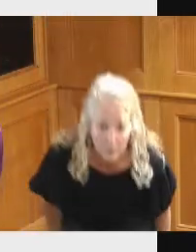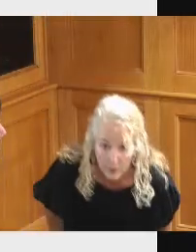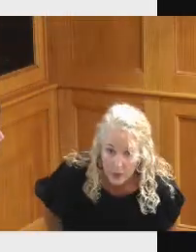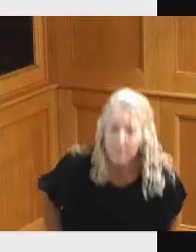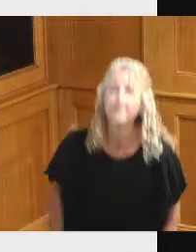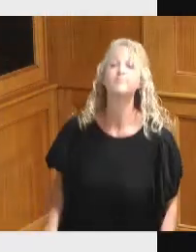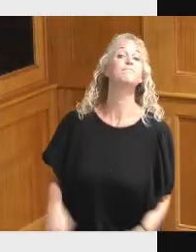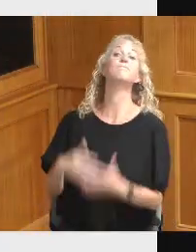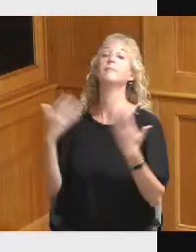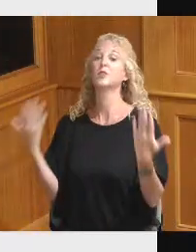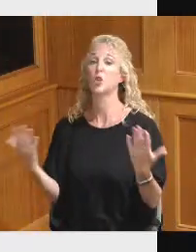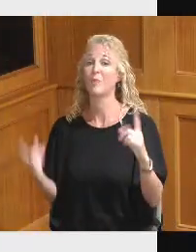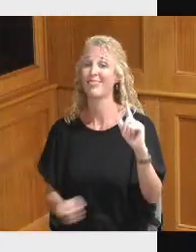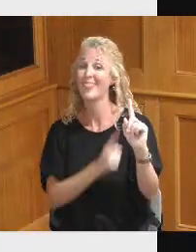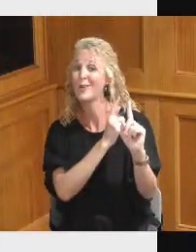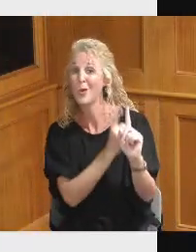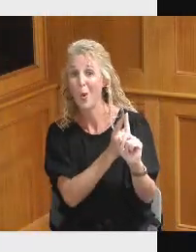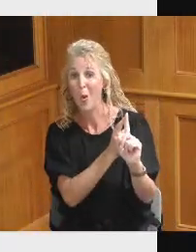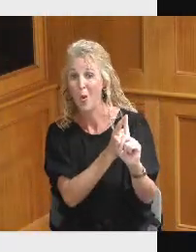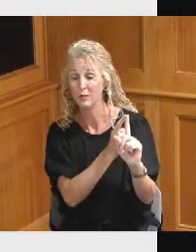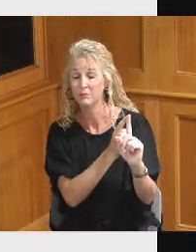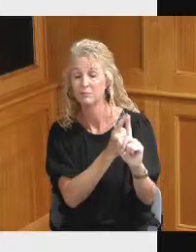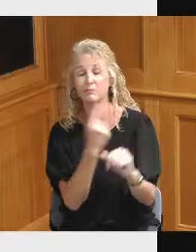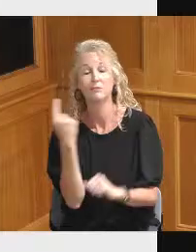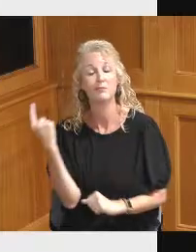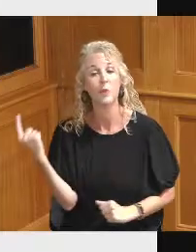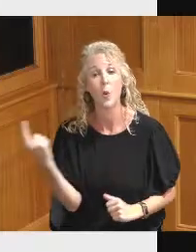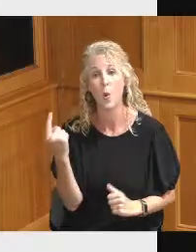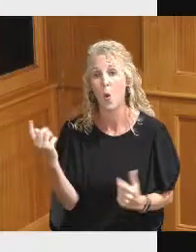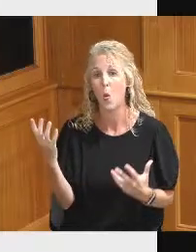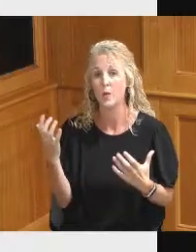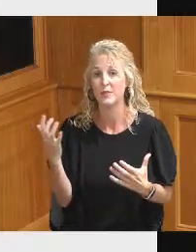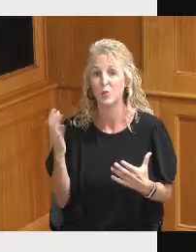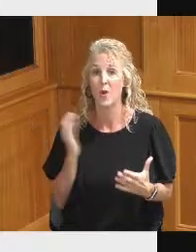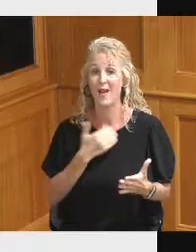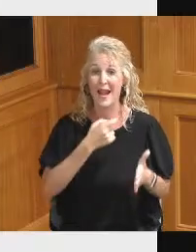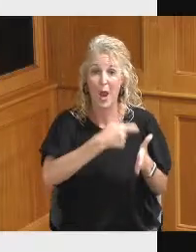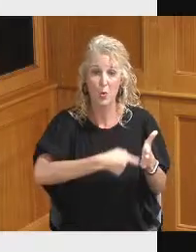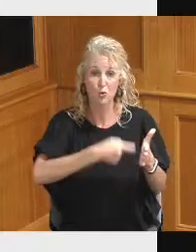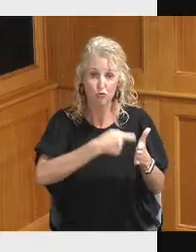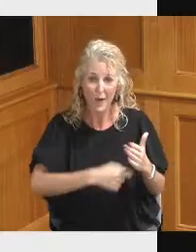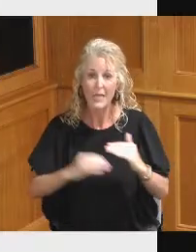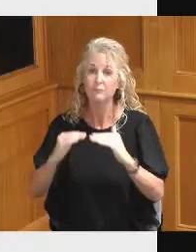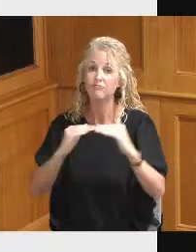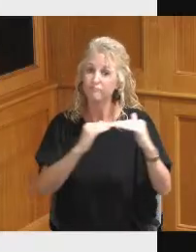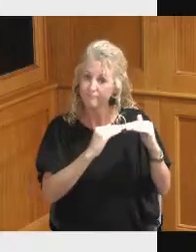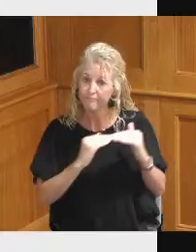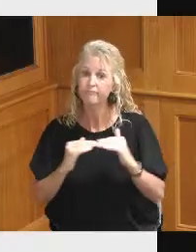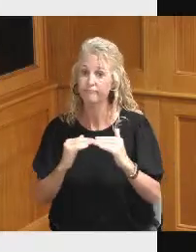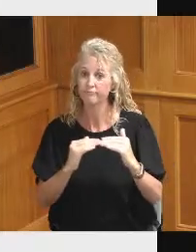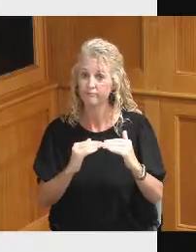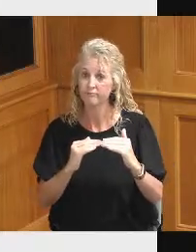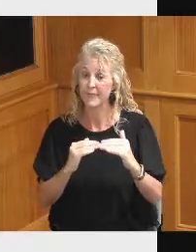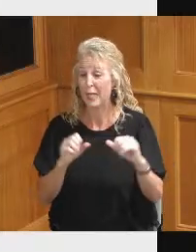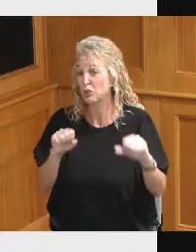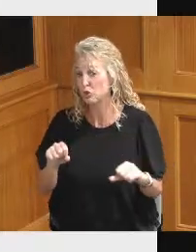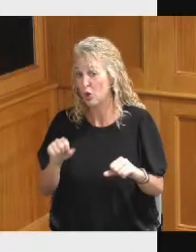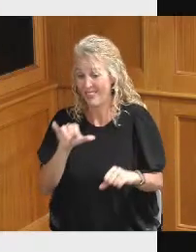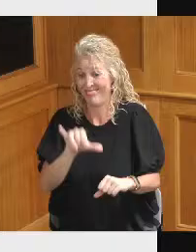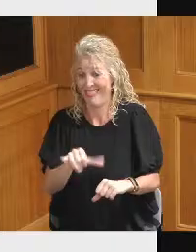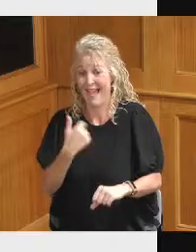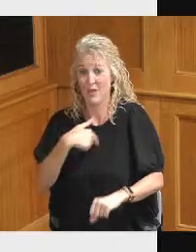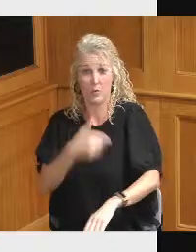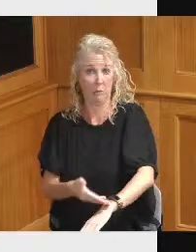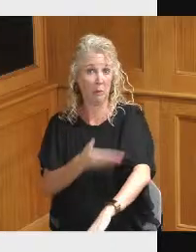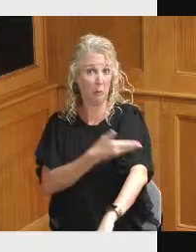know that there has always been a desire to keep our rates equitable, and could we be better than how